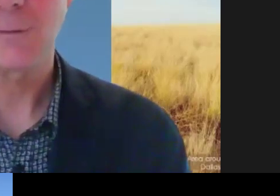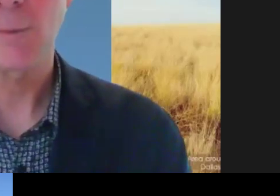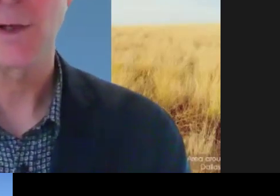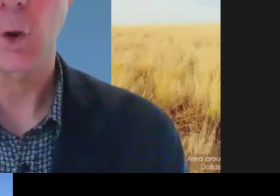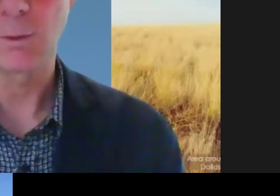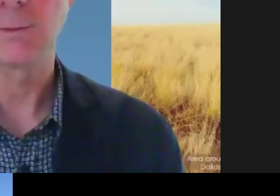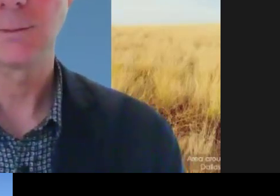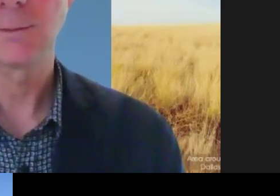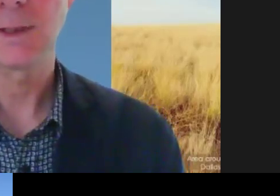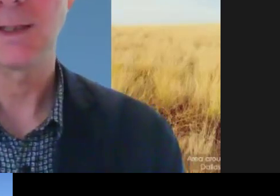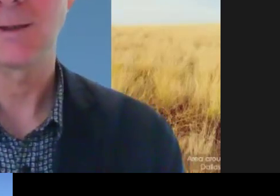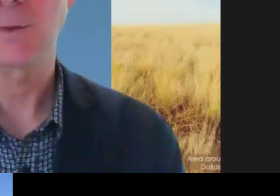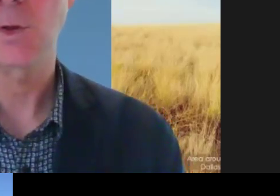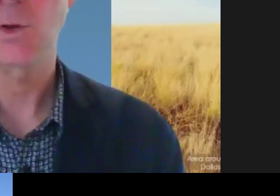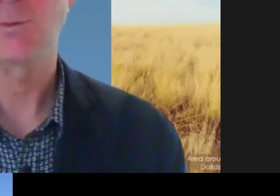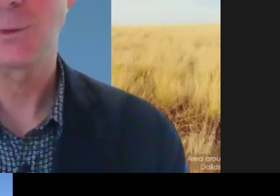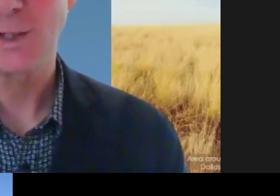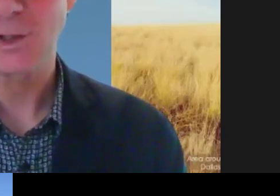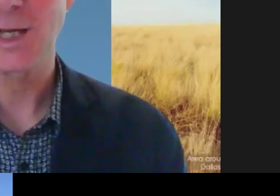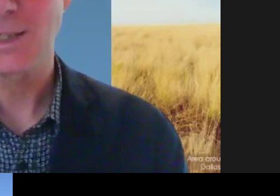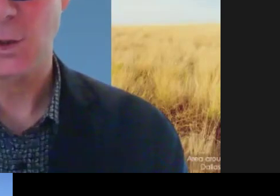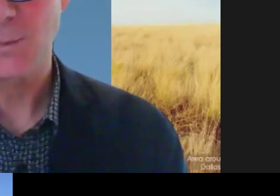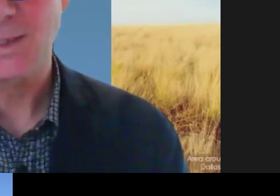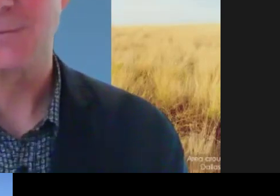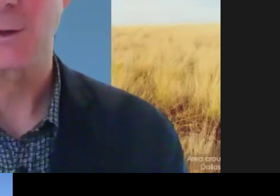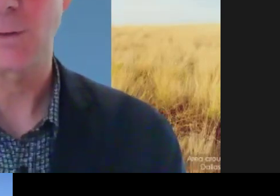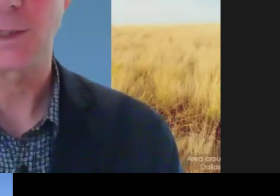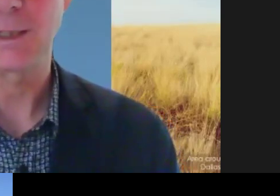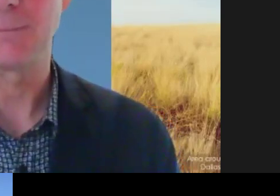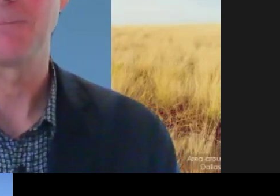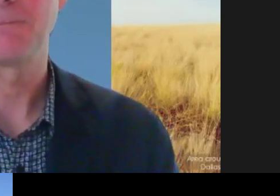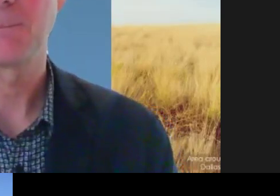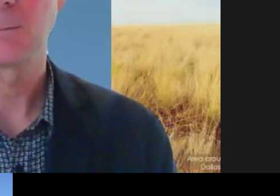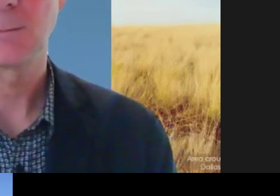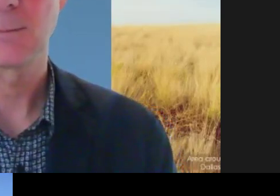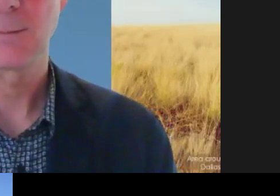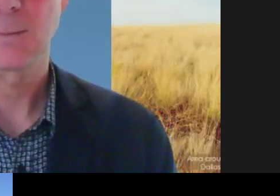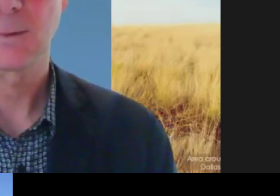they can develop their own. So those exercises are specific to every team.